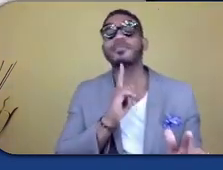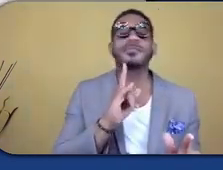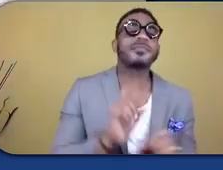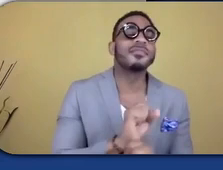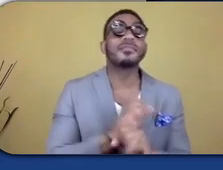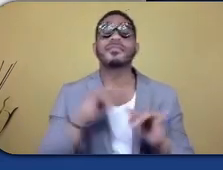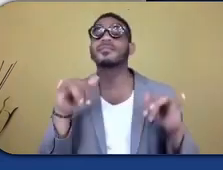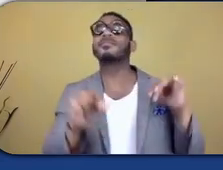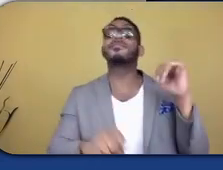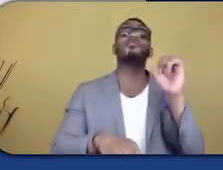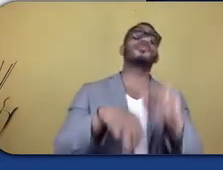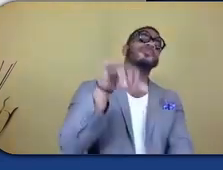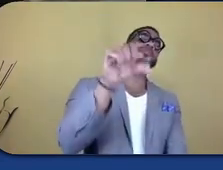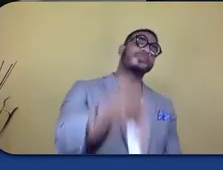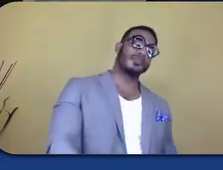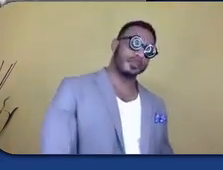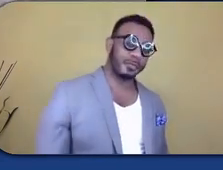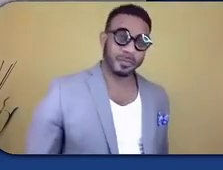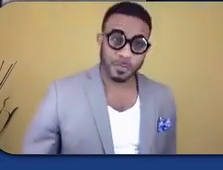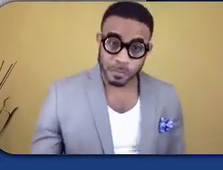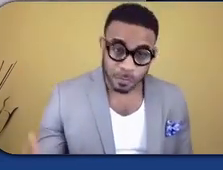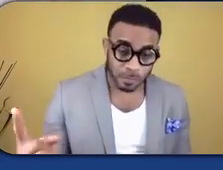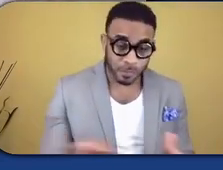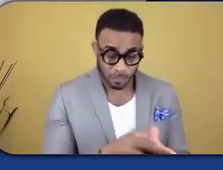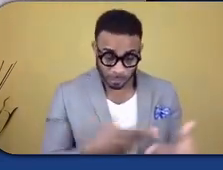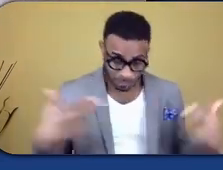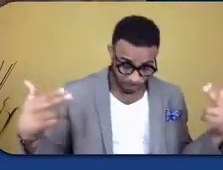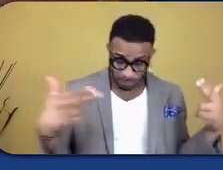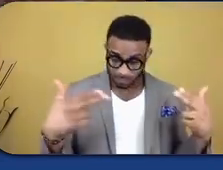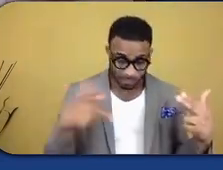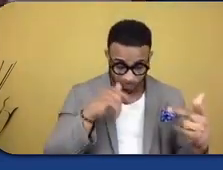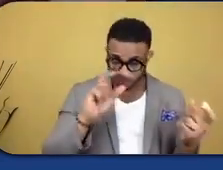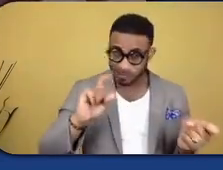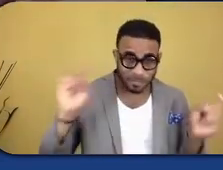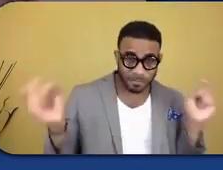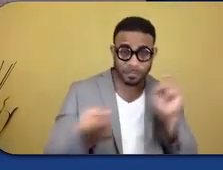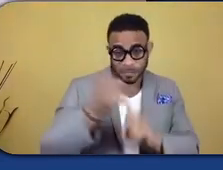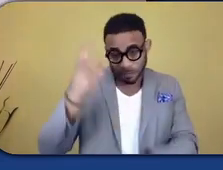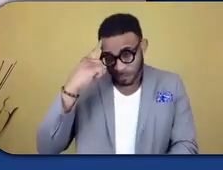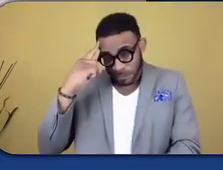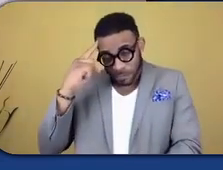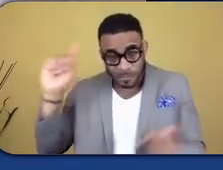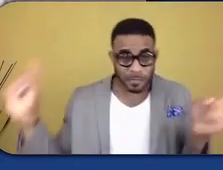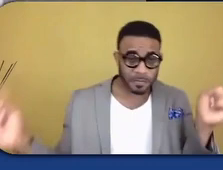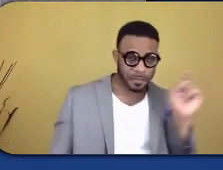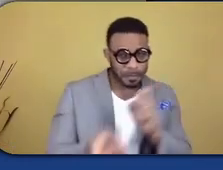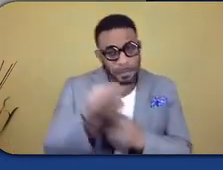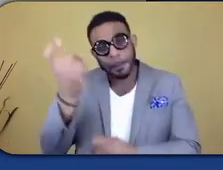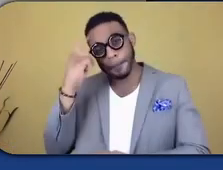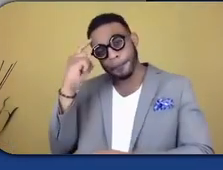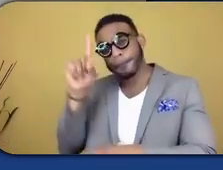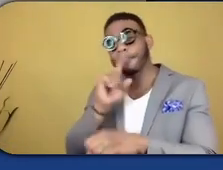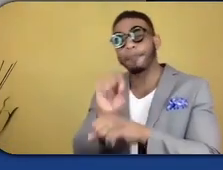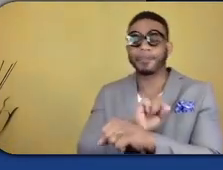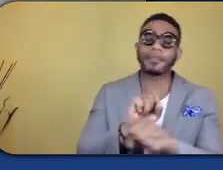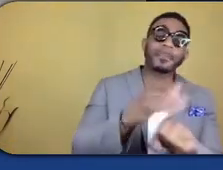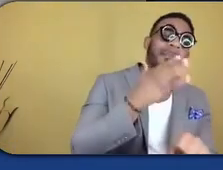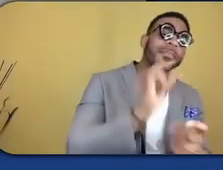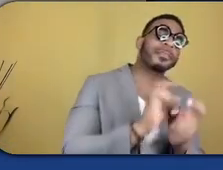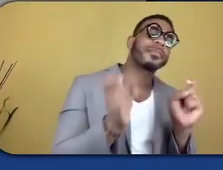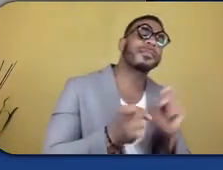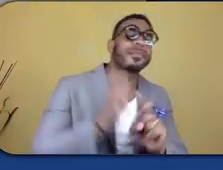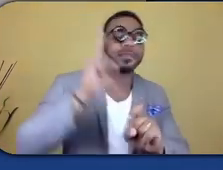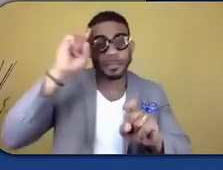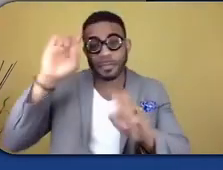yeah. Use a pencil. Change your mind, change your mind. You better change your